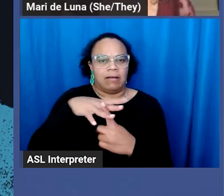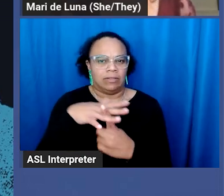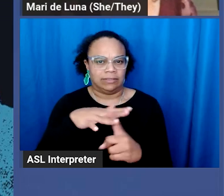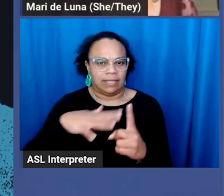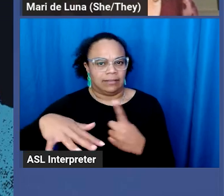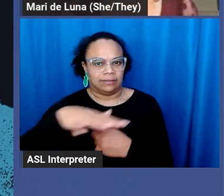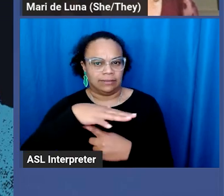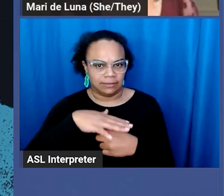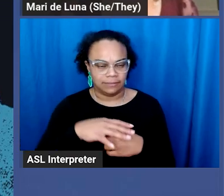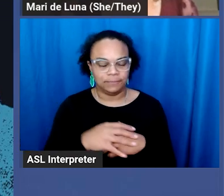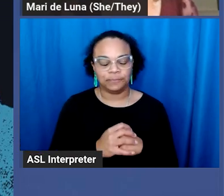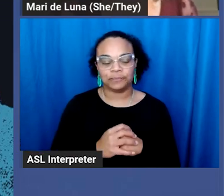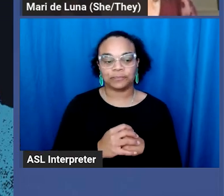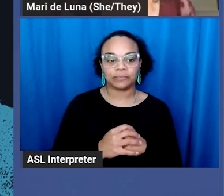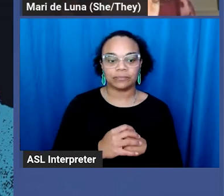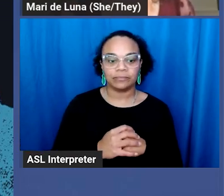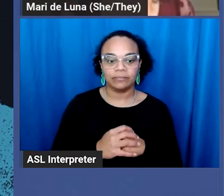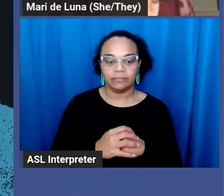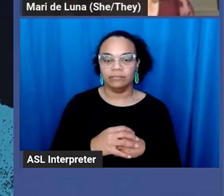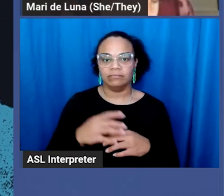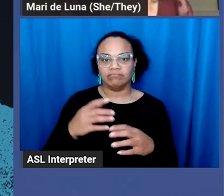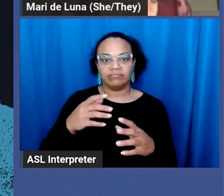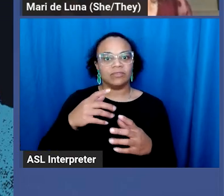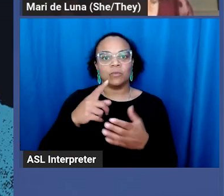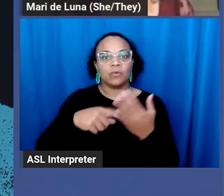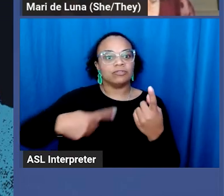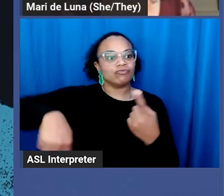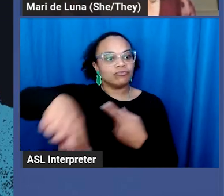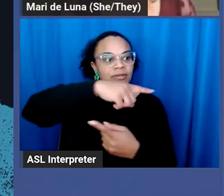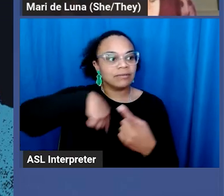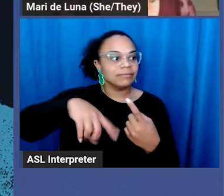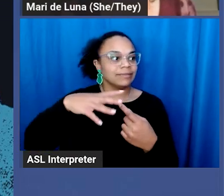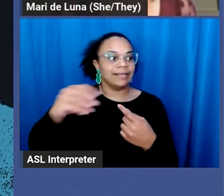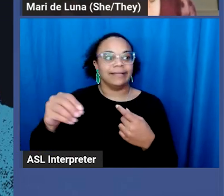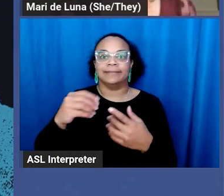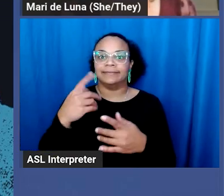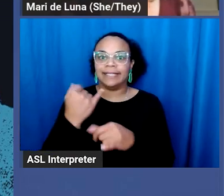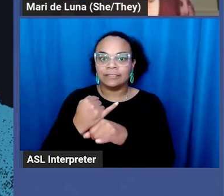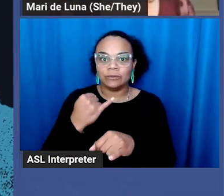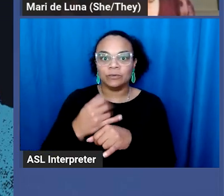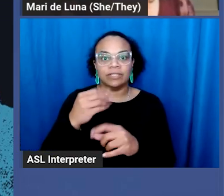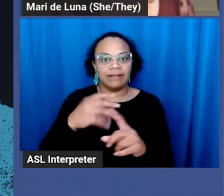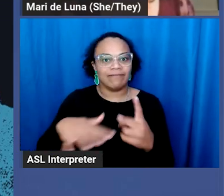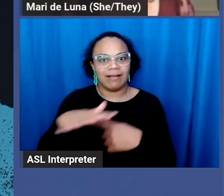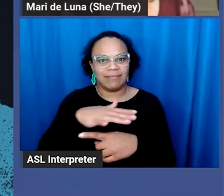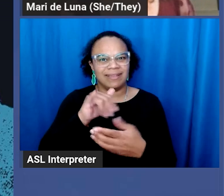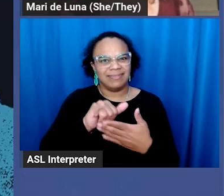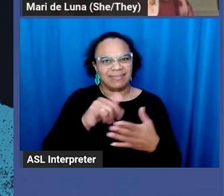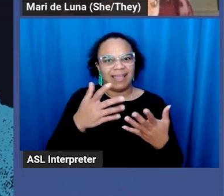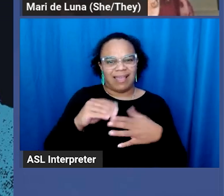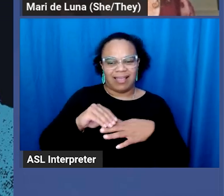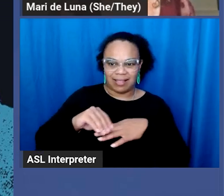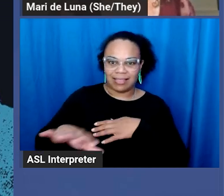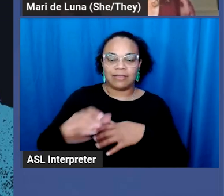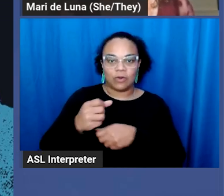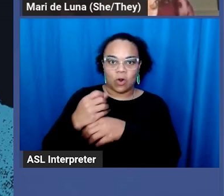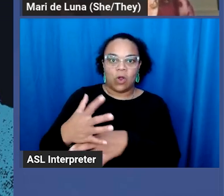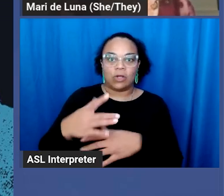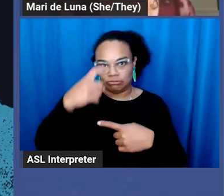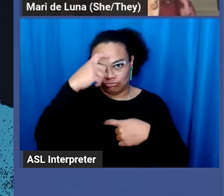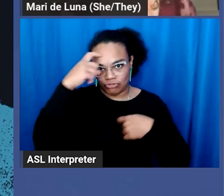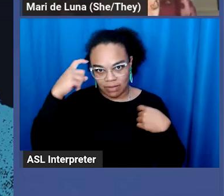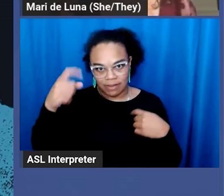contextual features of environment and institutions that give rise to trauma, maintain it,